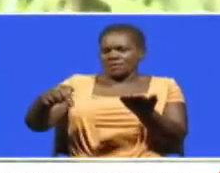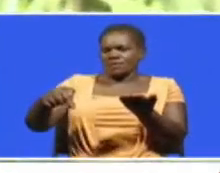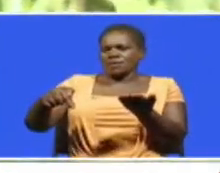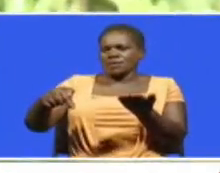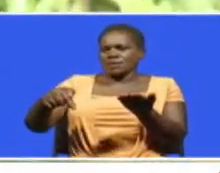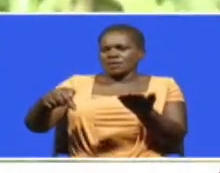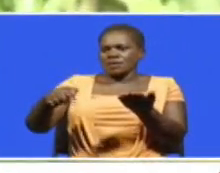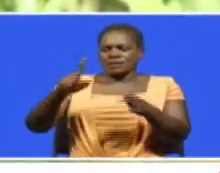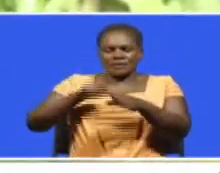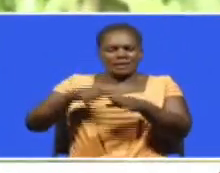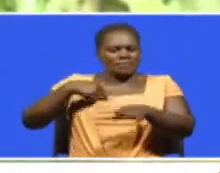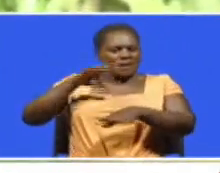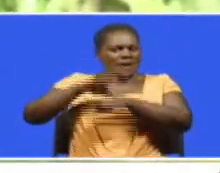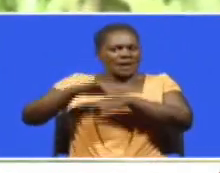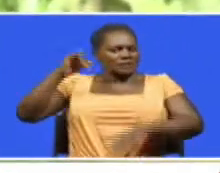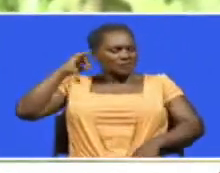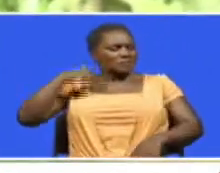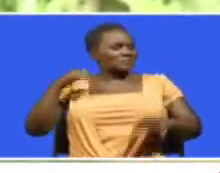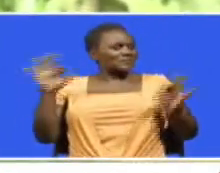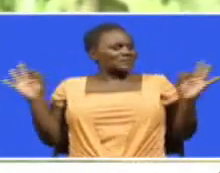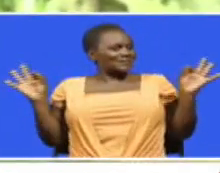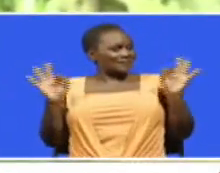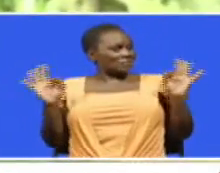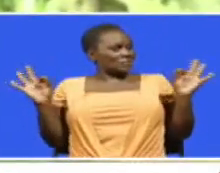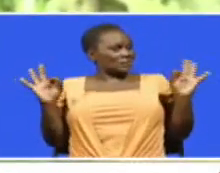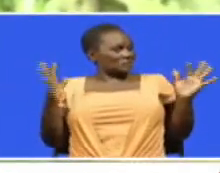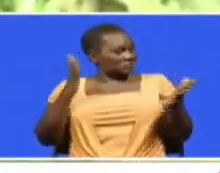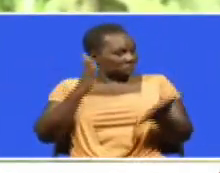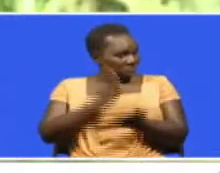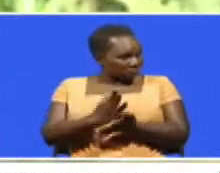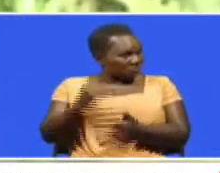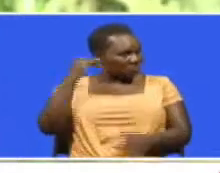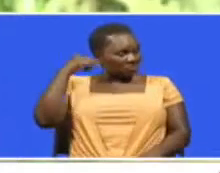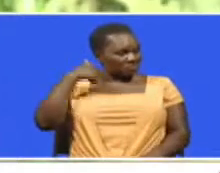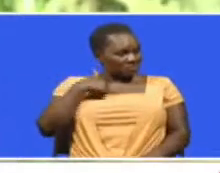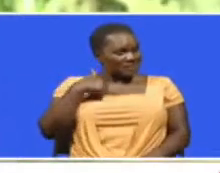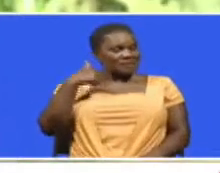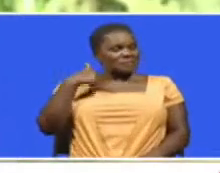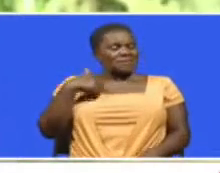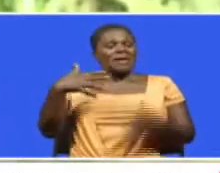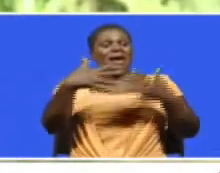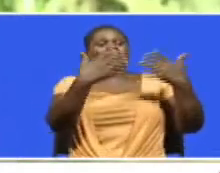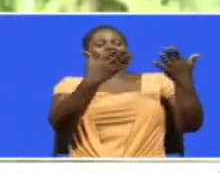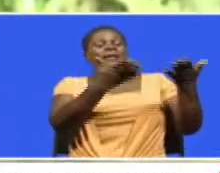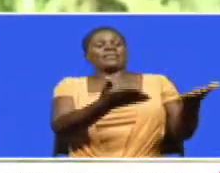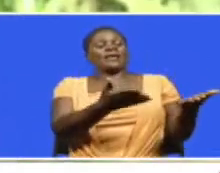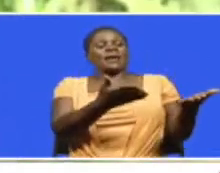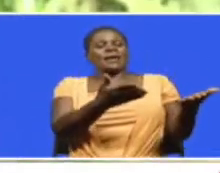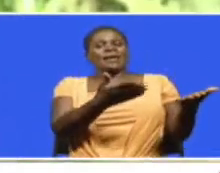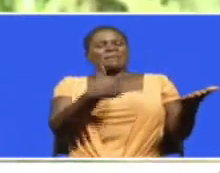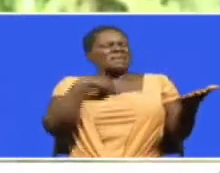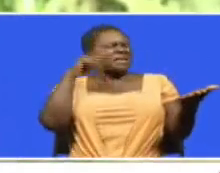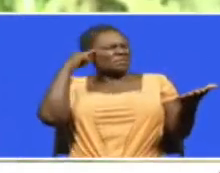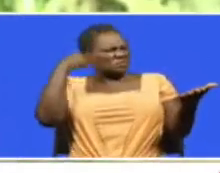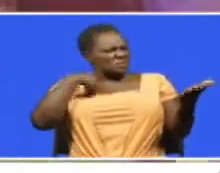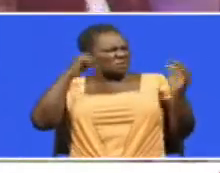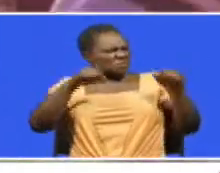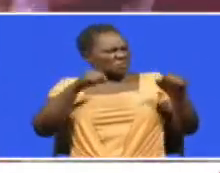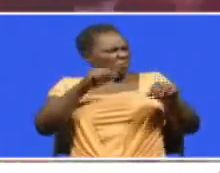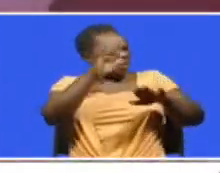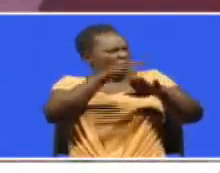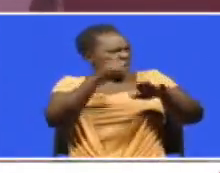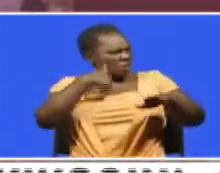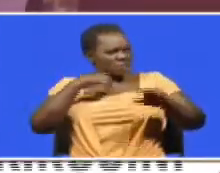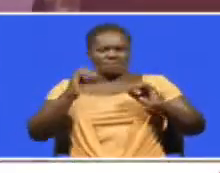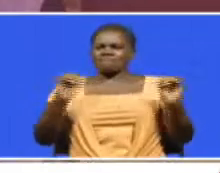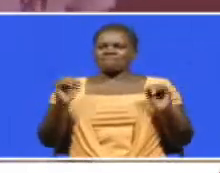when I got a call, I was surprised, like, because I was in the USL, I didn't think like I was gonna get a